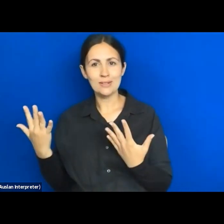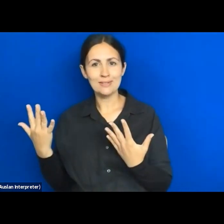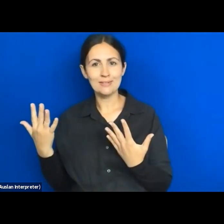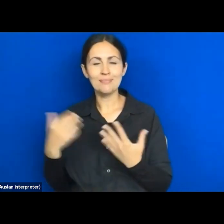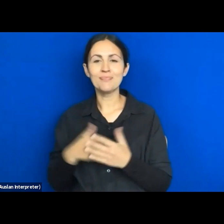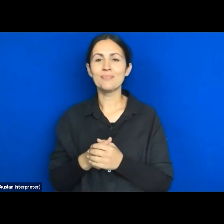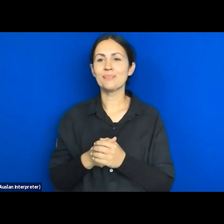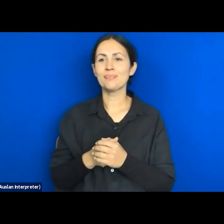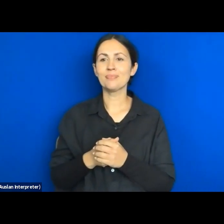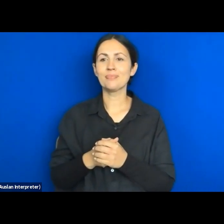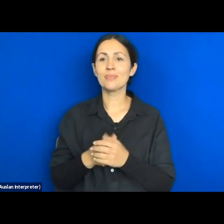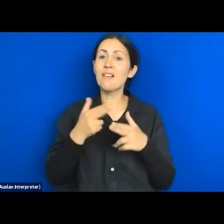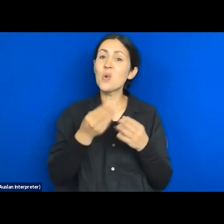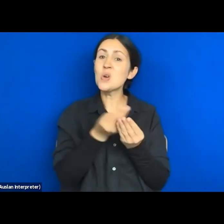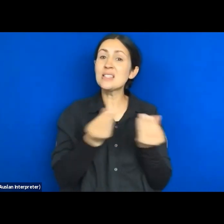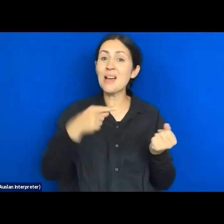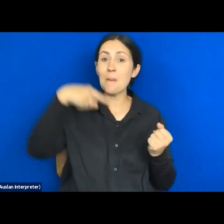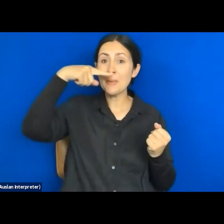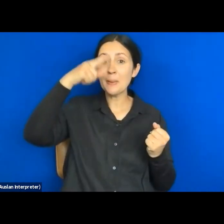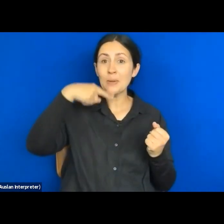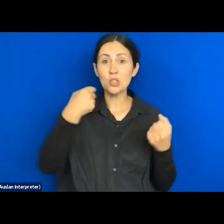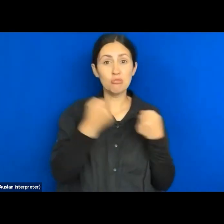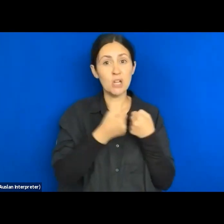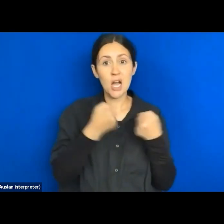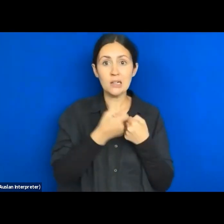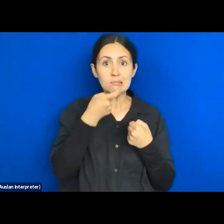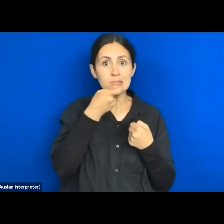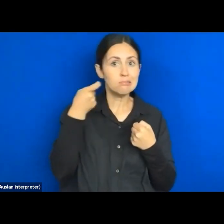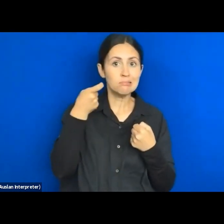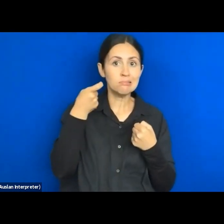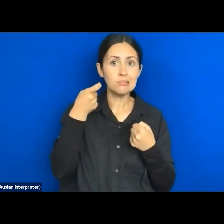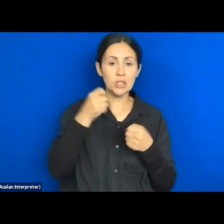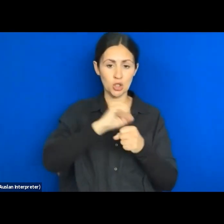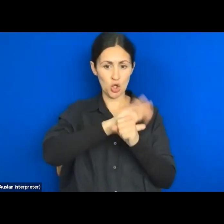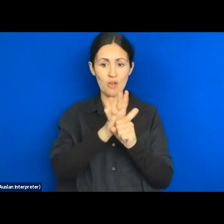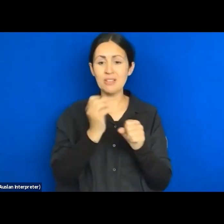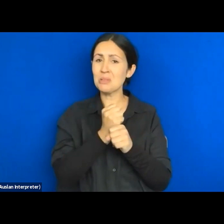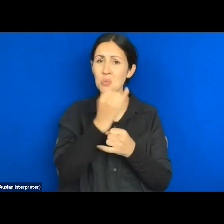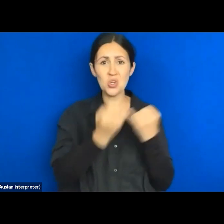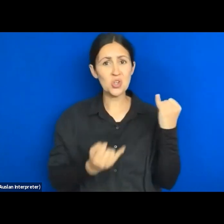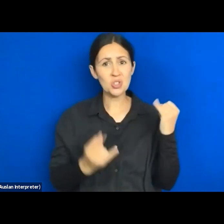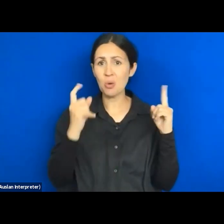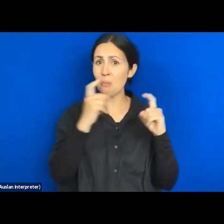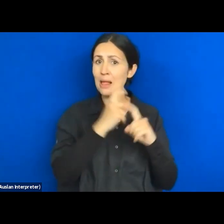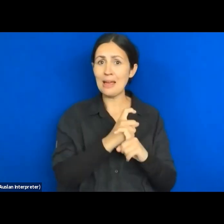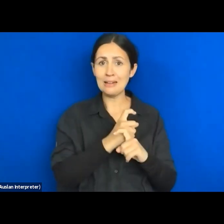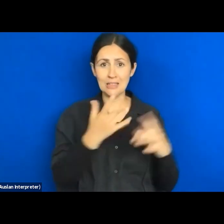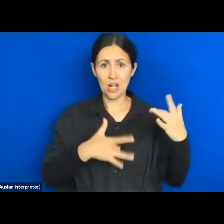many battling addiction, COVID added another layer of complexity to their